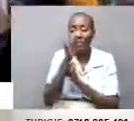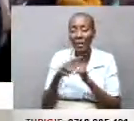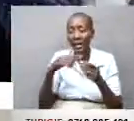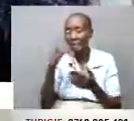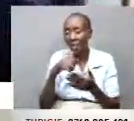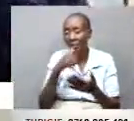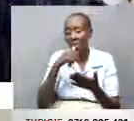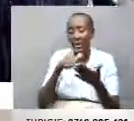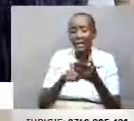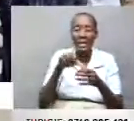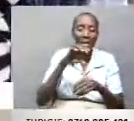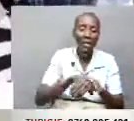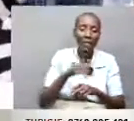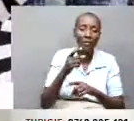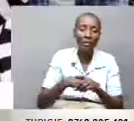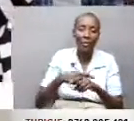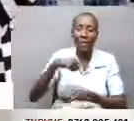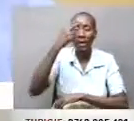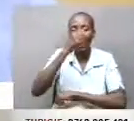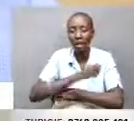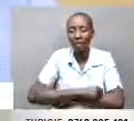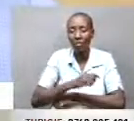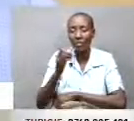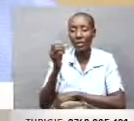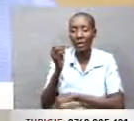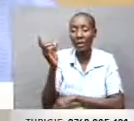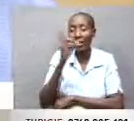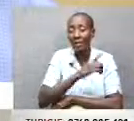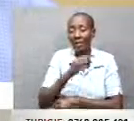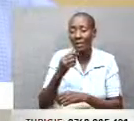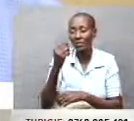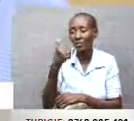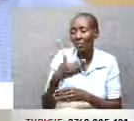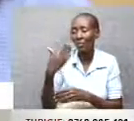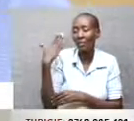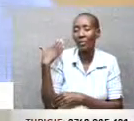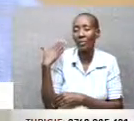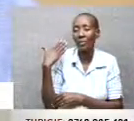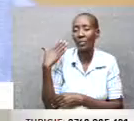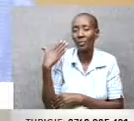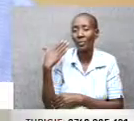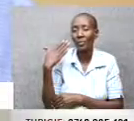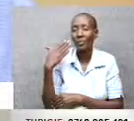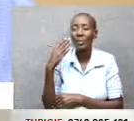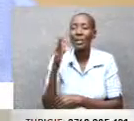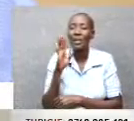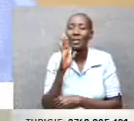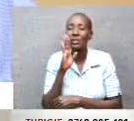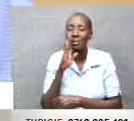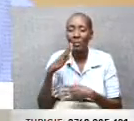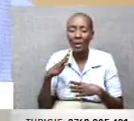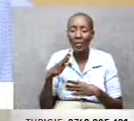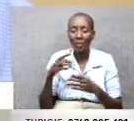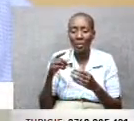kutoka mahakama kuu siku chache iliyopita. There are rumors that the people are counting from 6th of